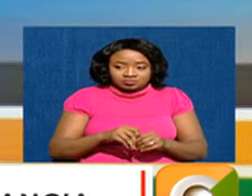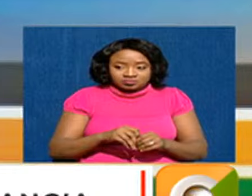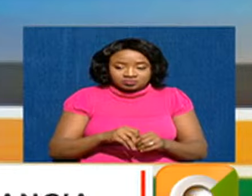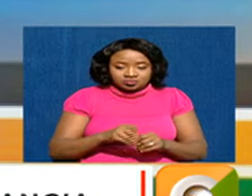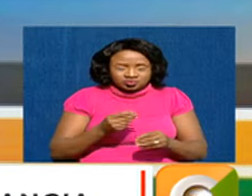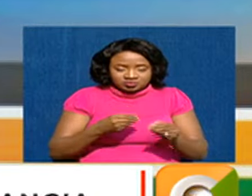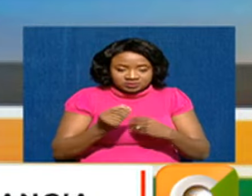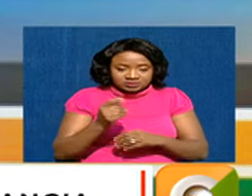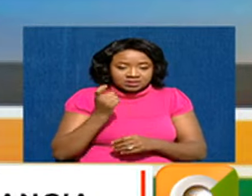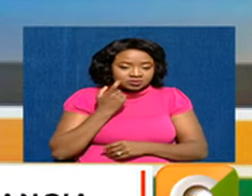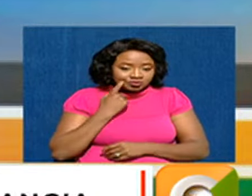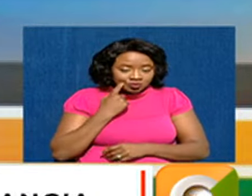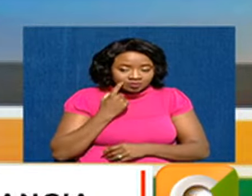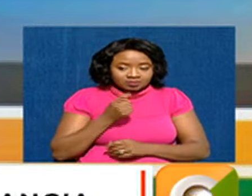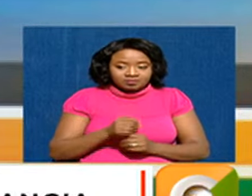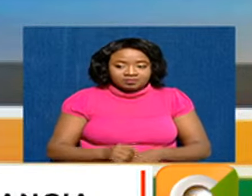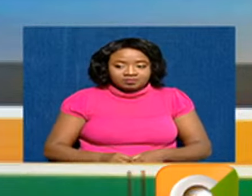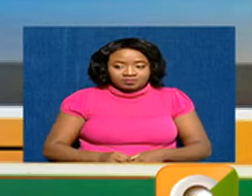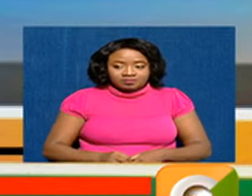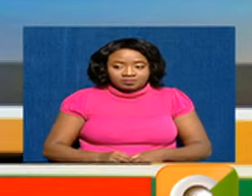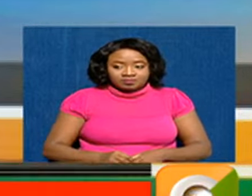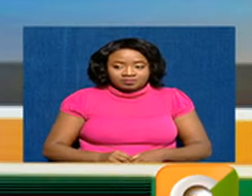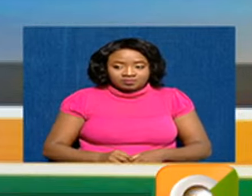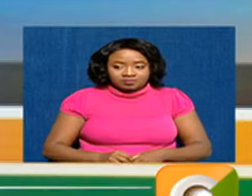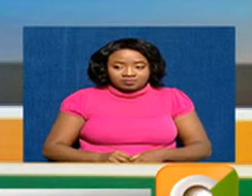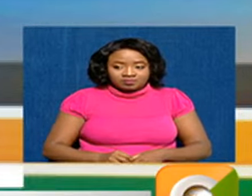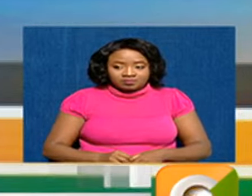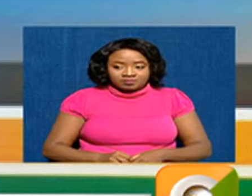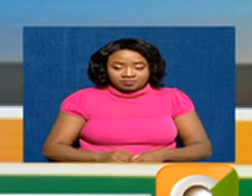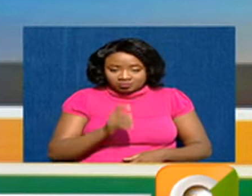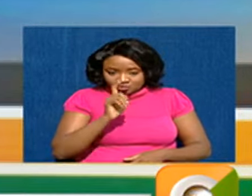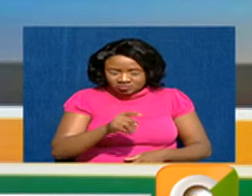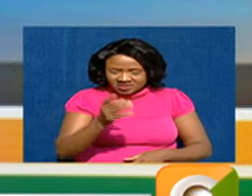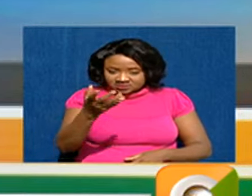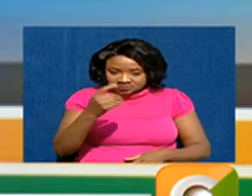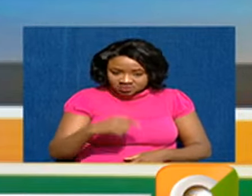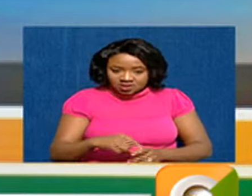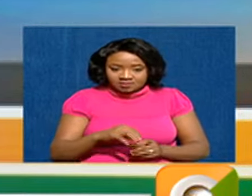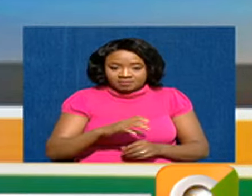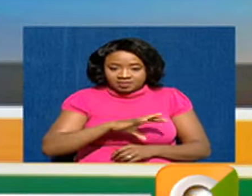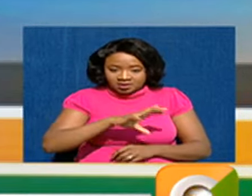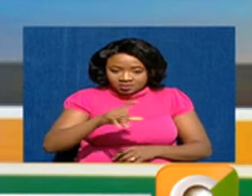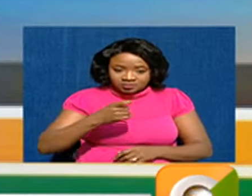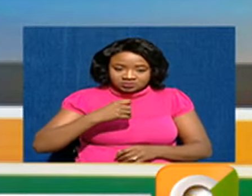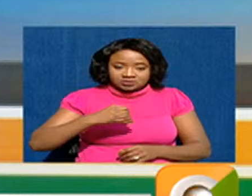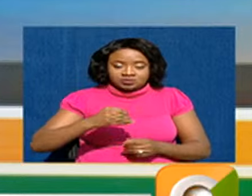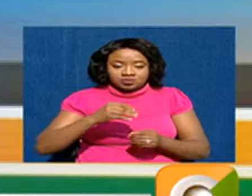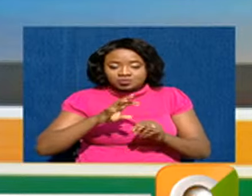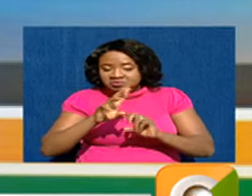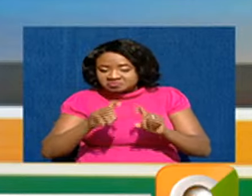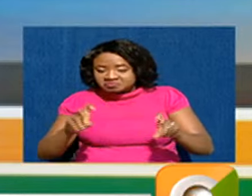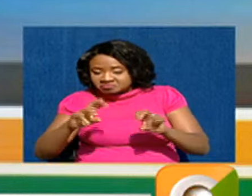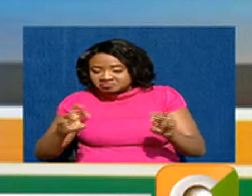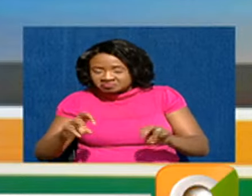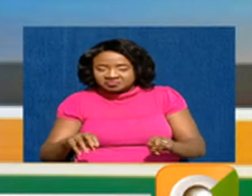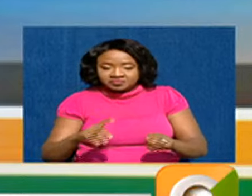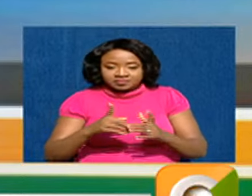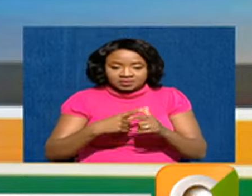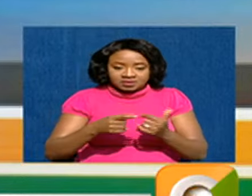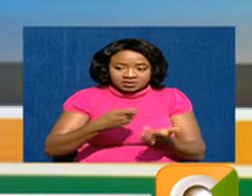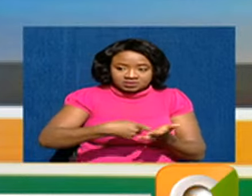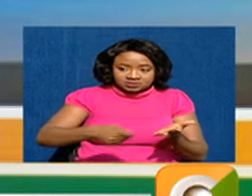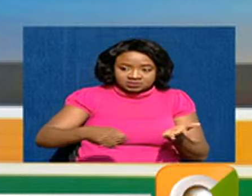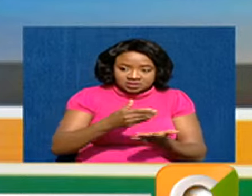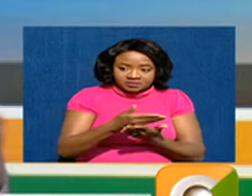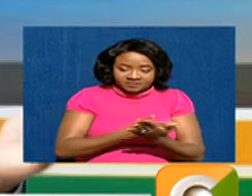shop, you actually need to come to the county. We vet you. You sign a form. And this is a partnership we